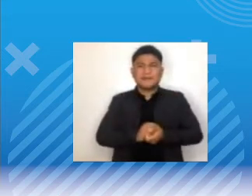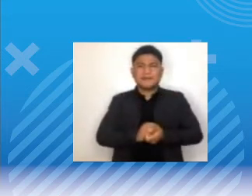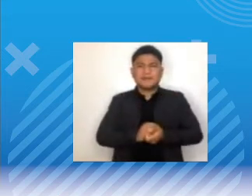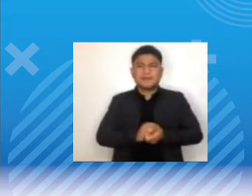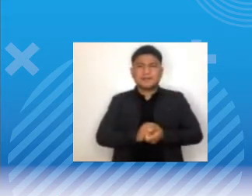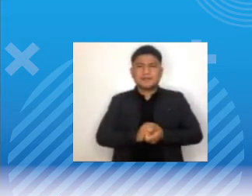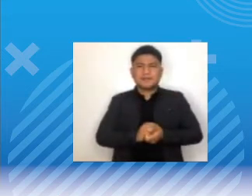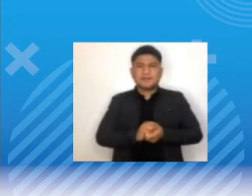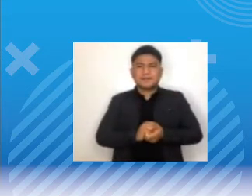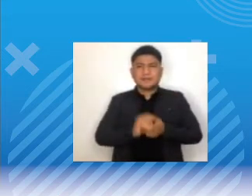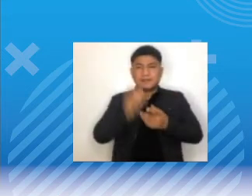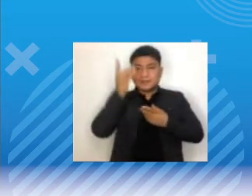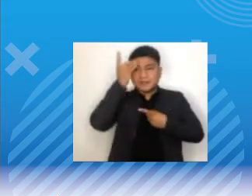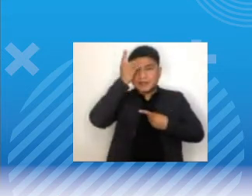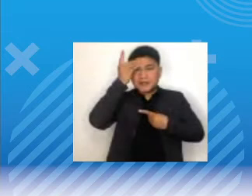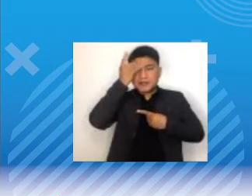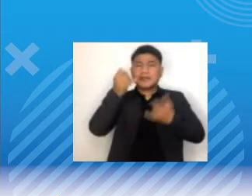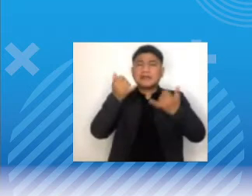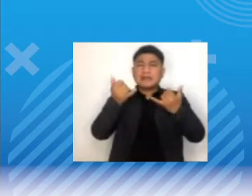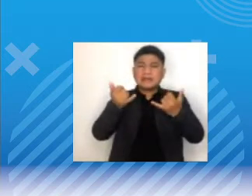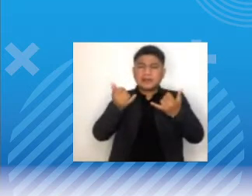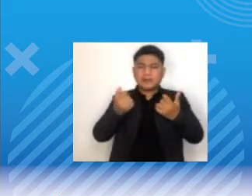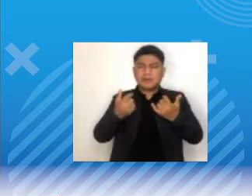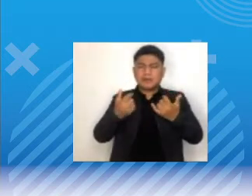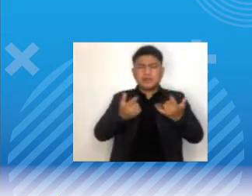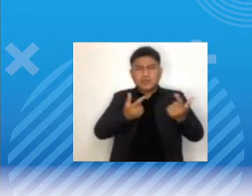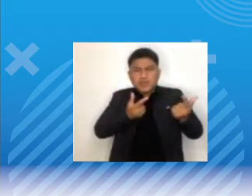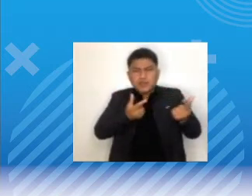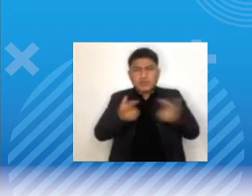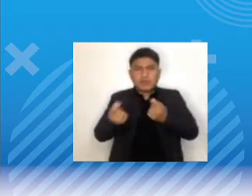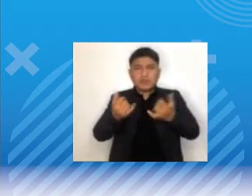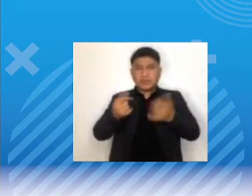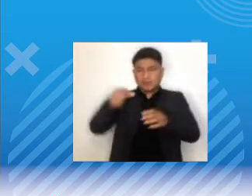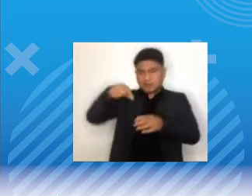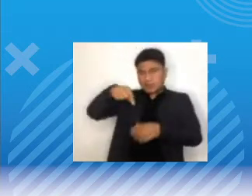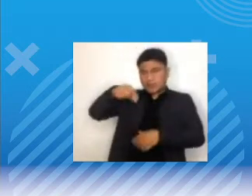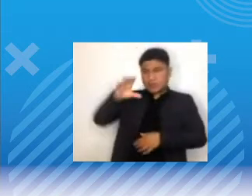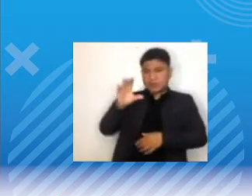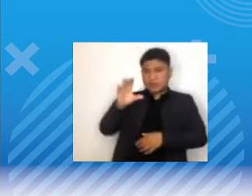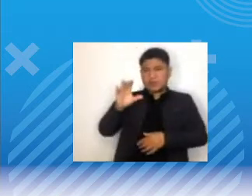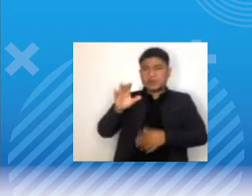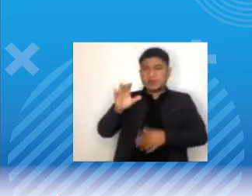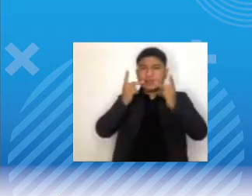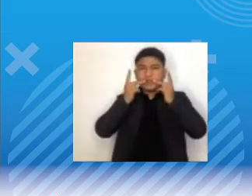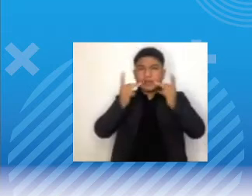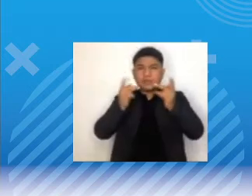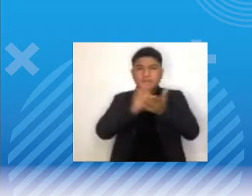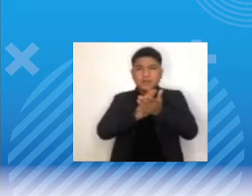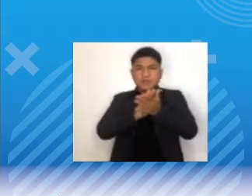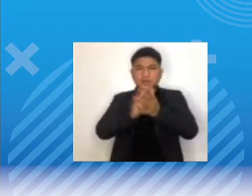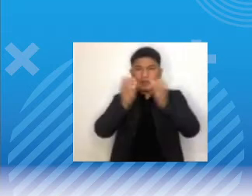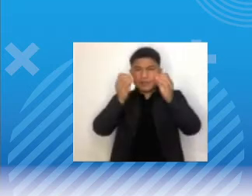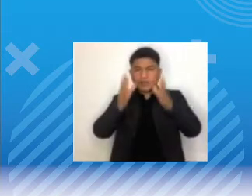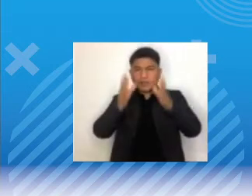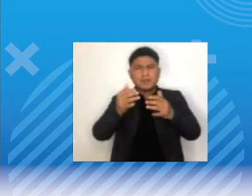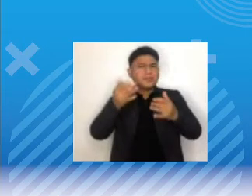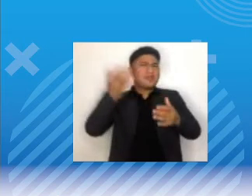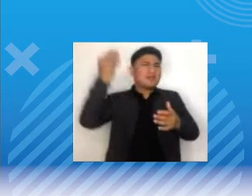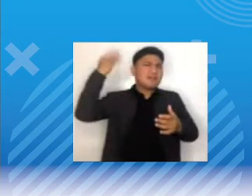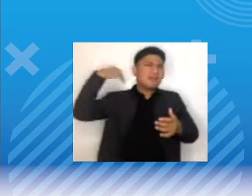ailments. So, when we ran this with Quezon City public school teachers last